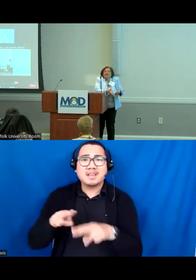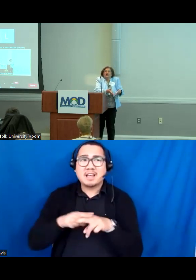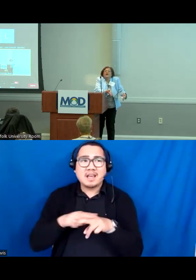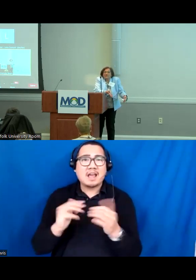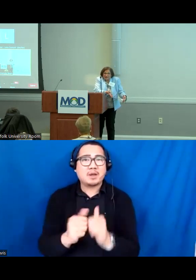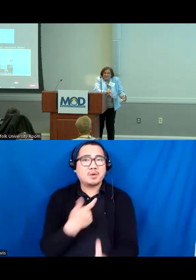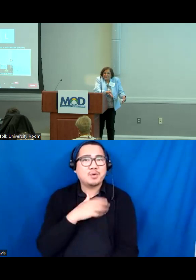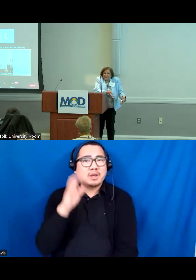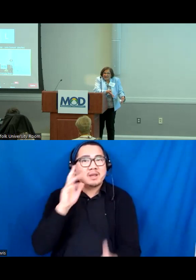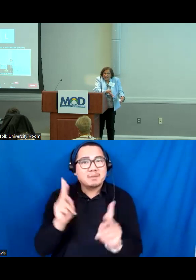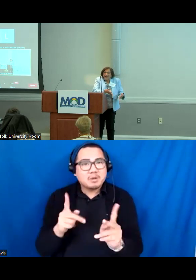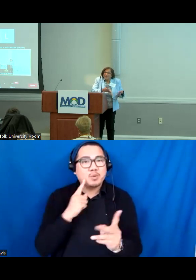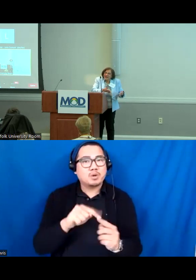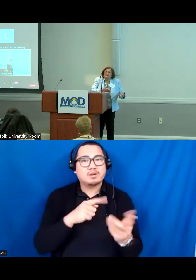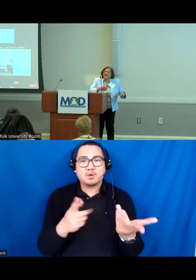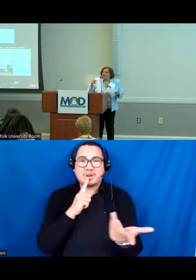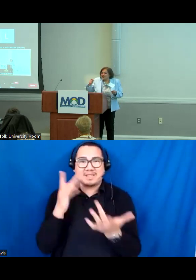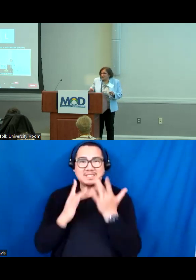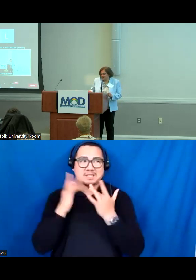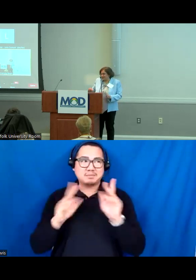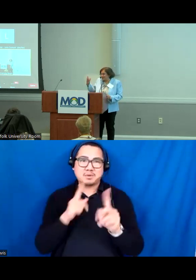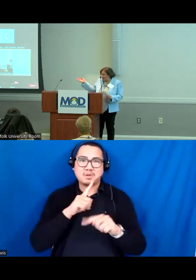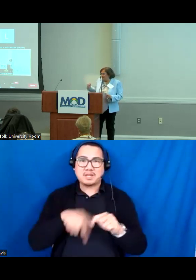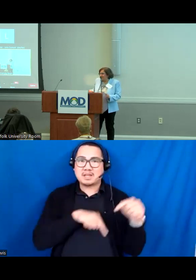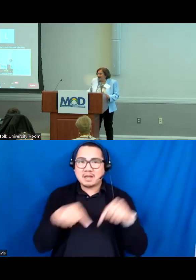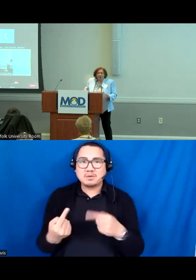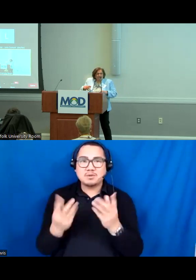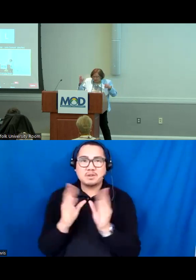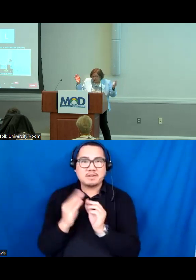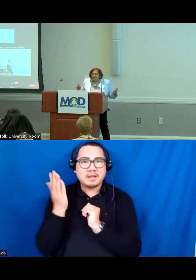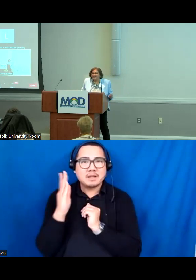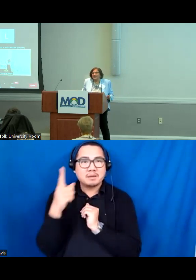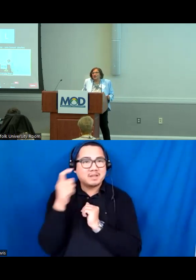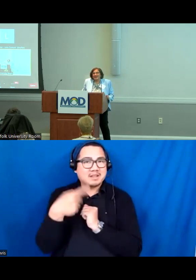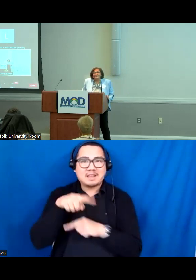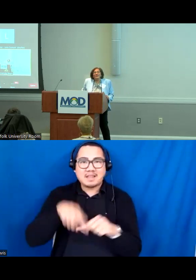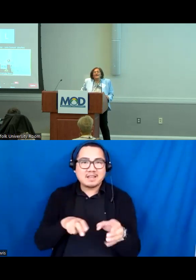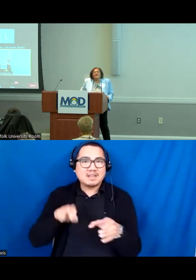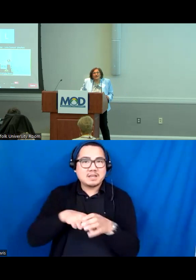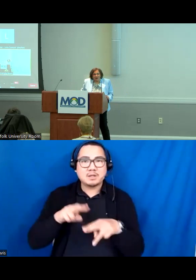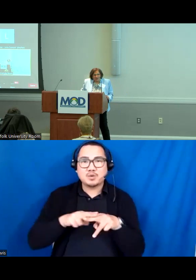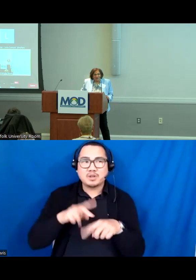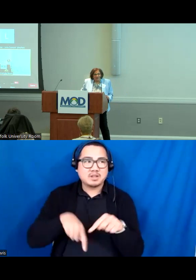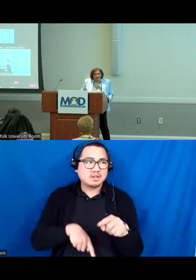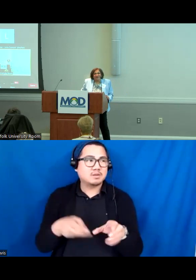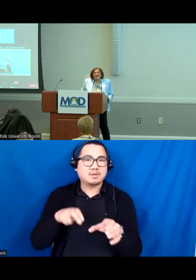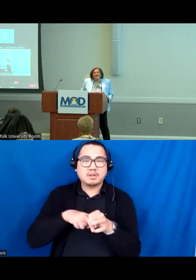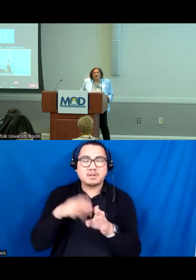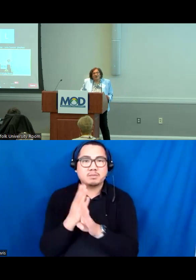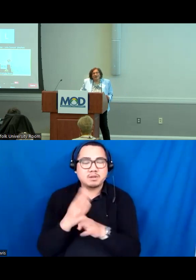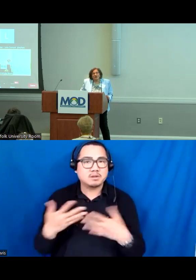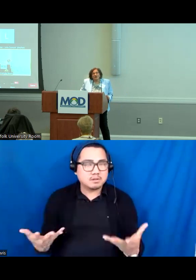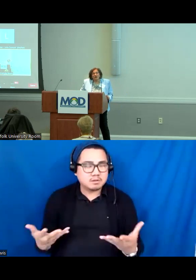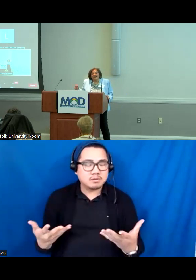hardly showed up for some of the events because they couldn't, board the buses and trains. So what